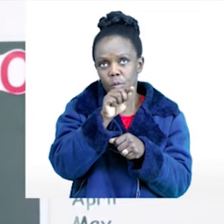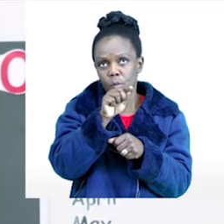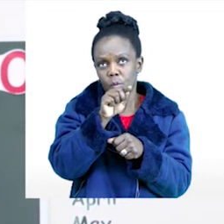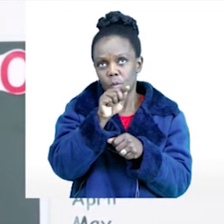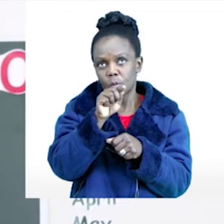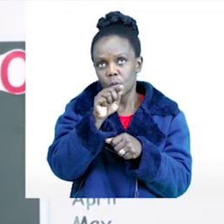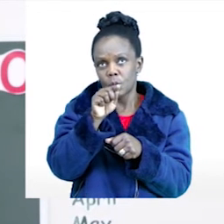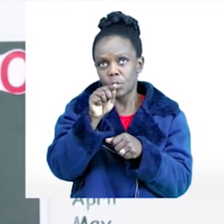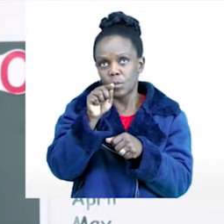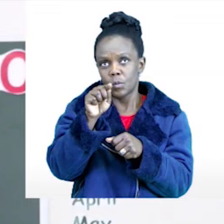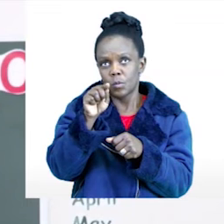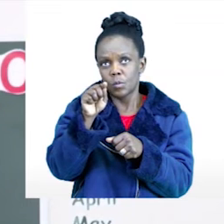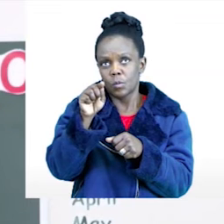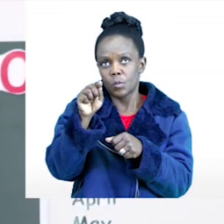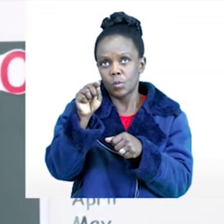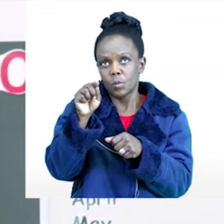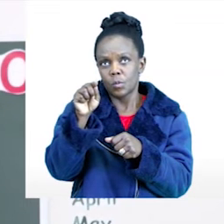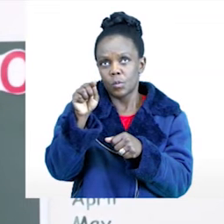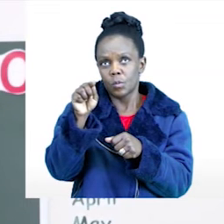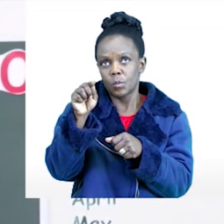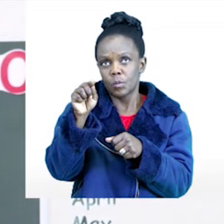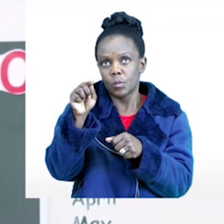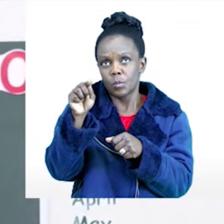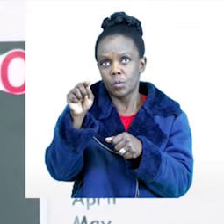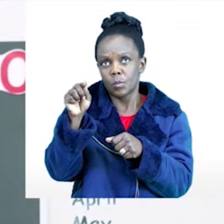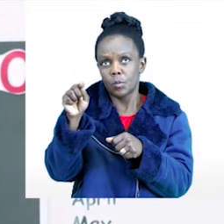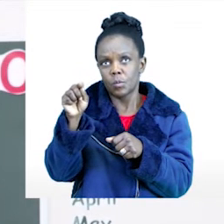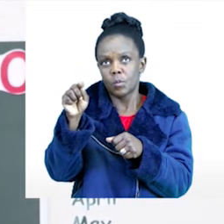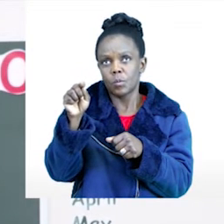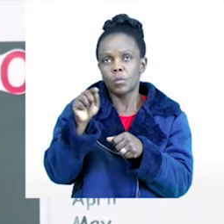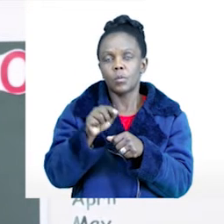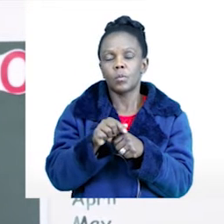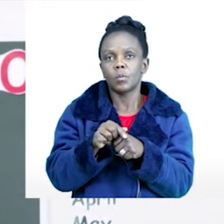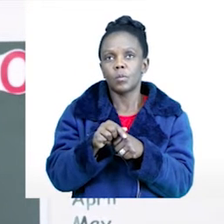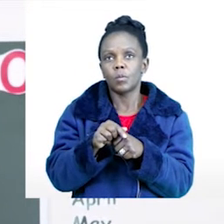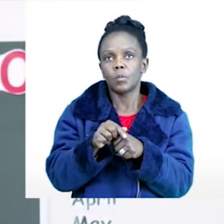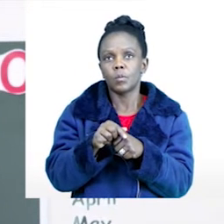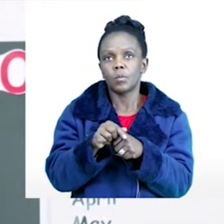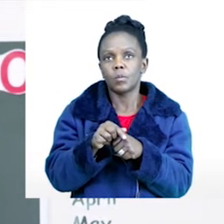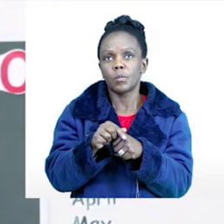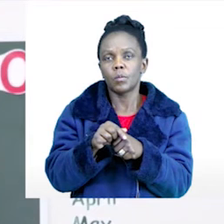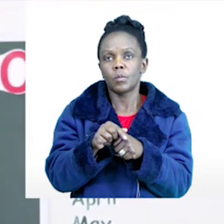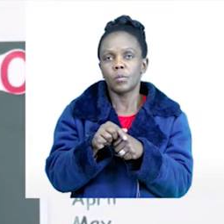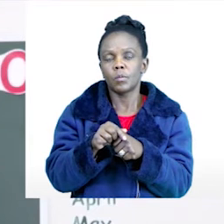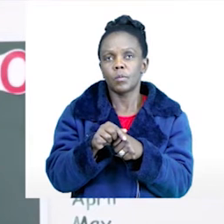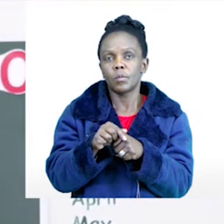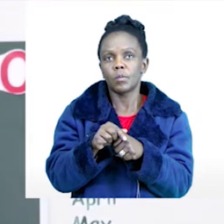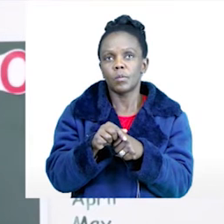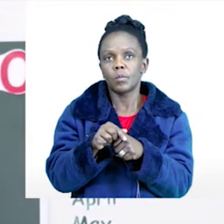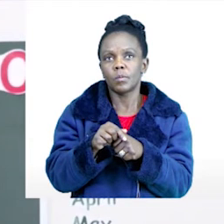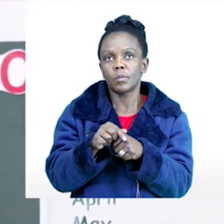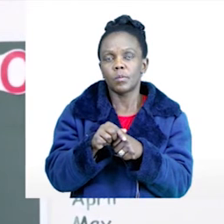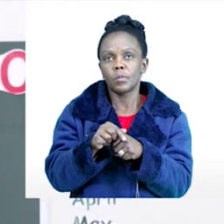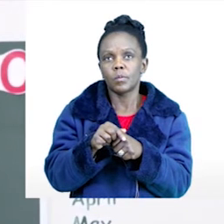going to move from our left going to our right. So far, you can